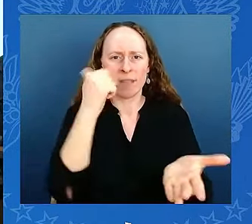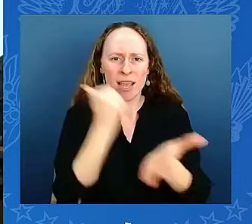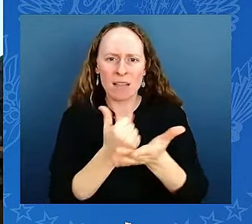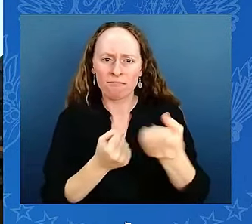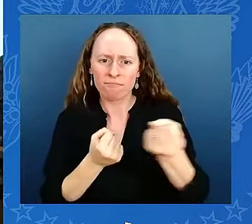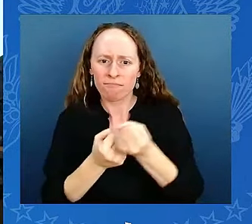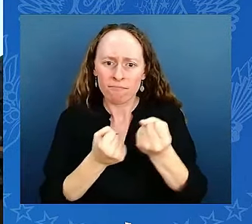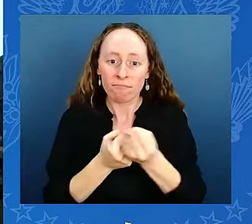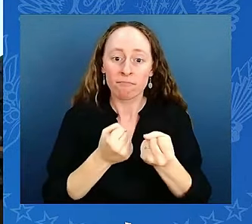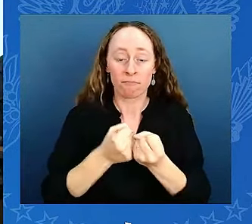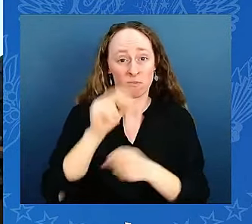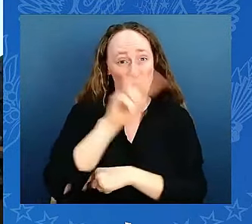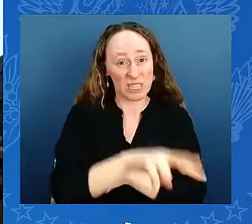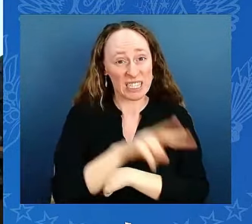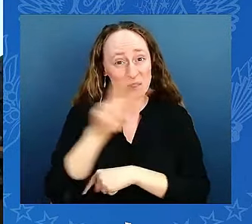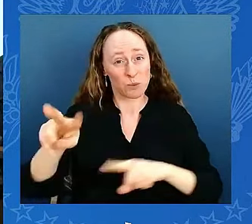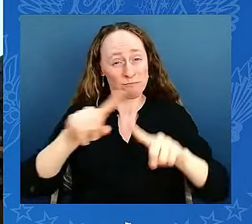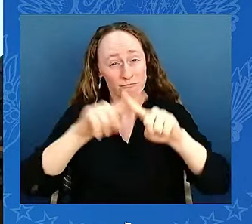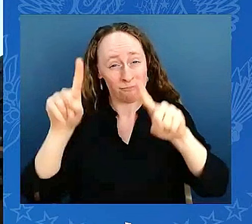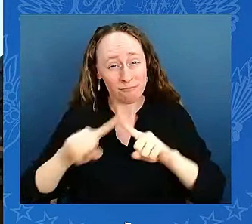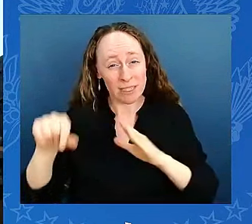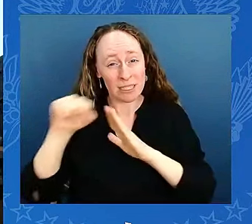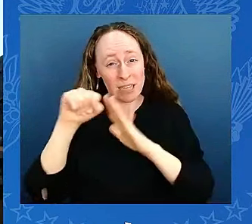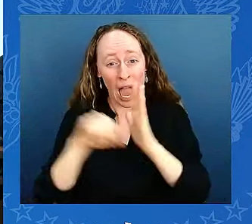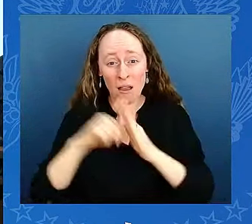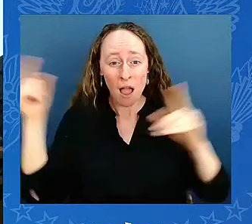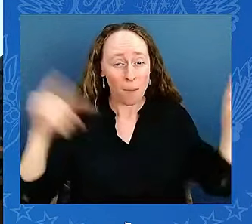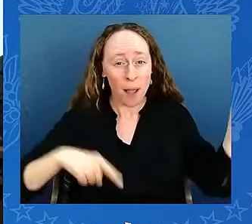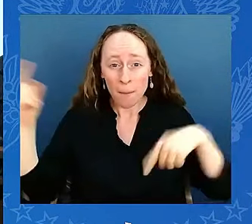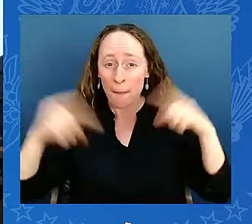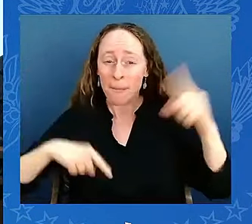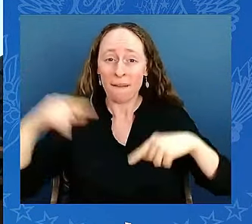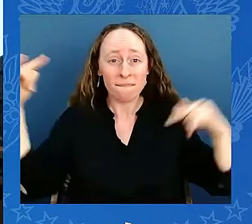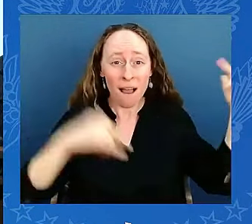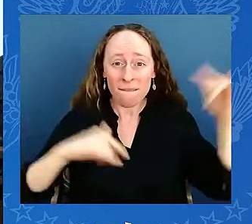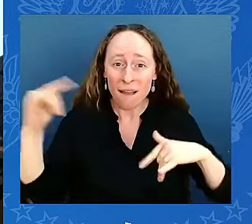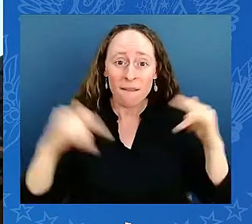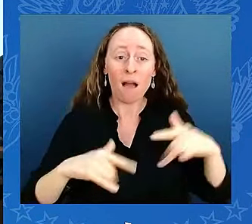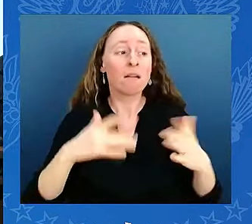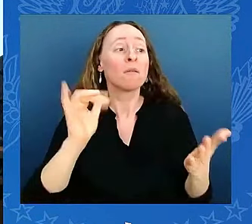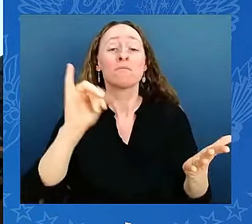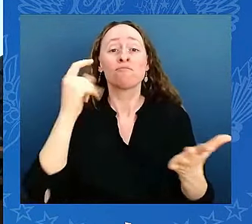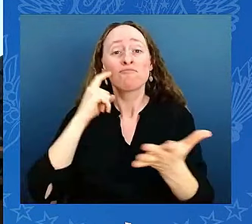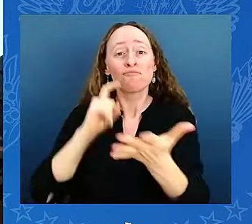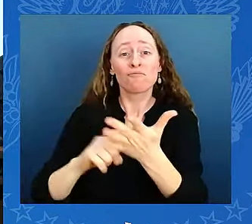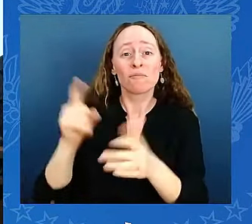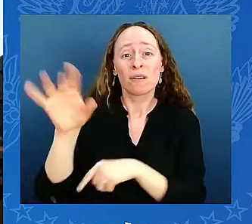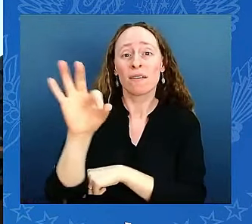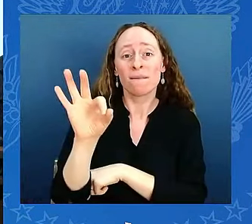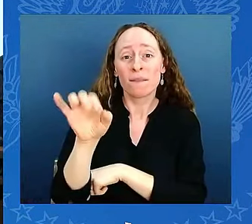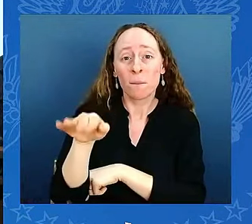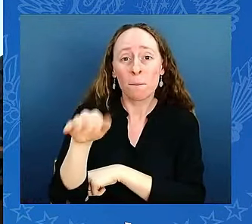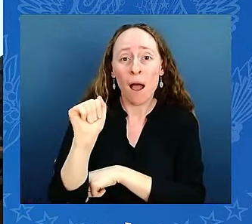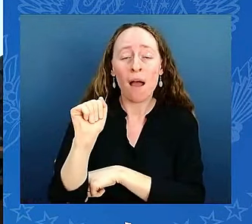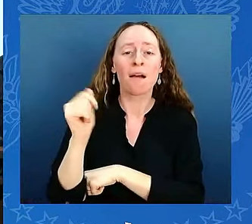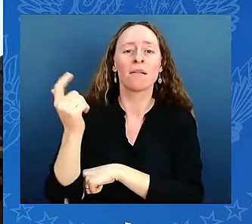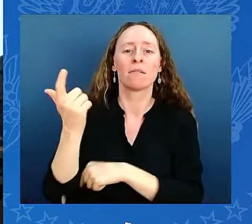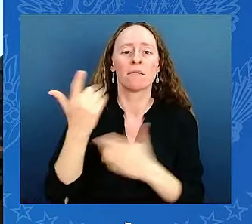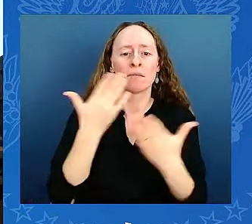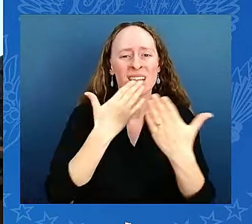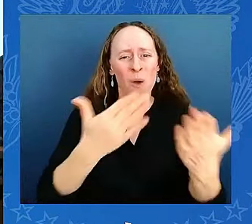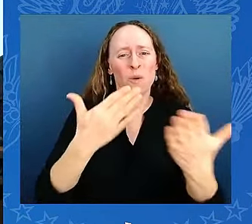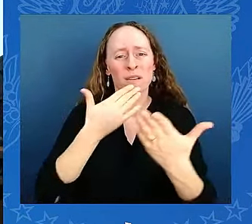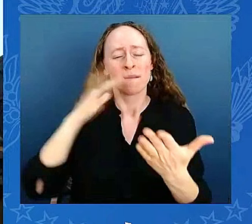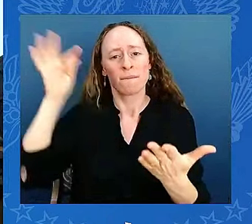to support us, but also from our FEMA team and other members of the federal family. We currently have 24 search and